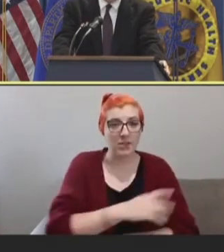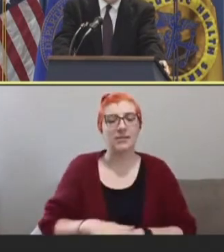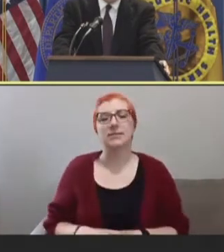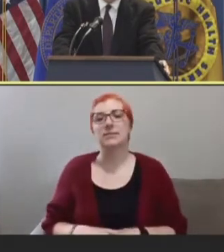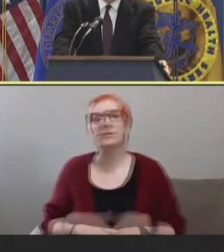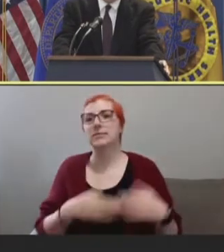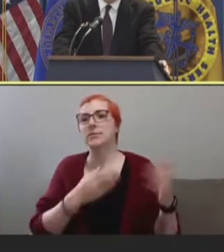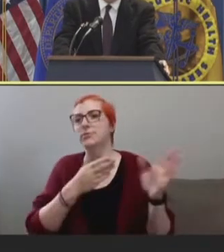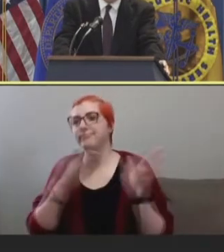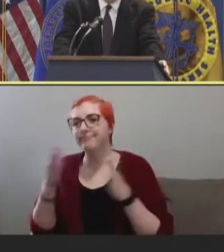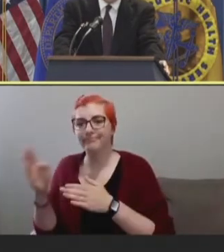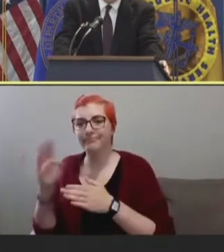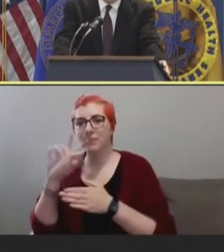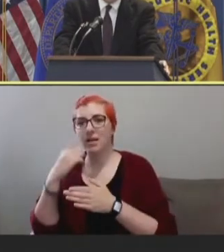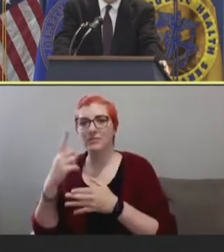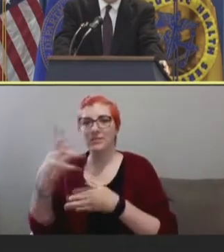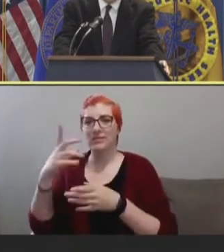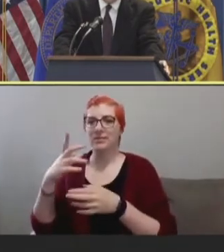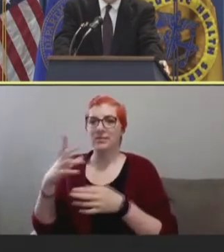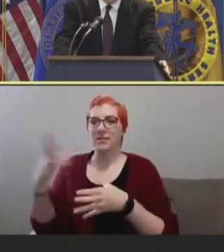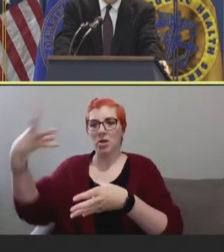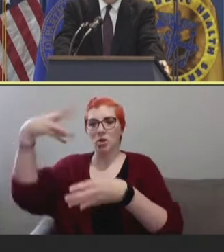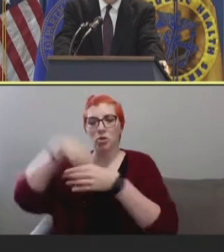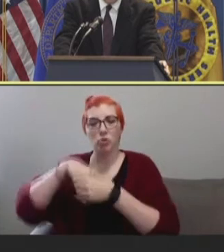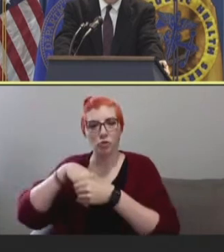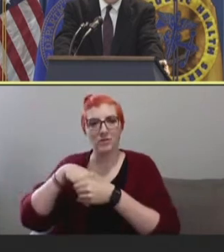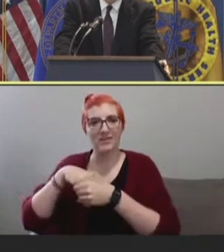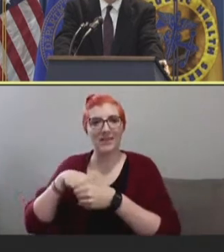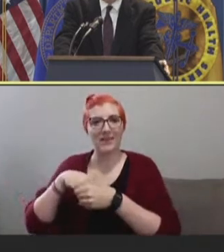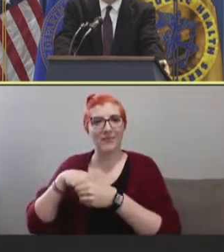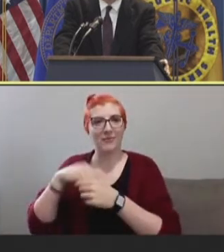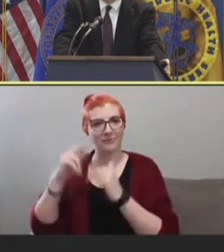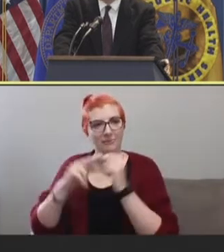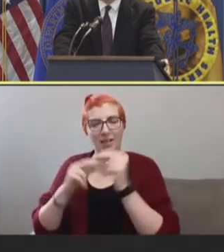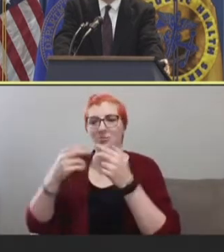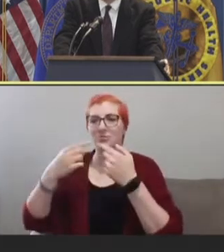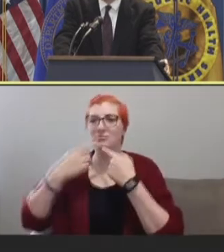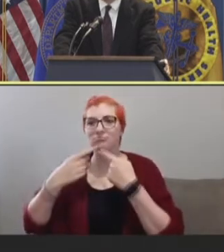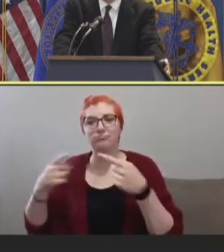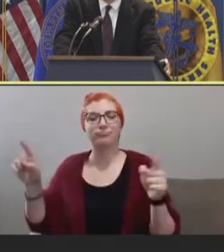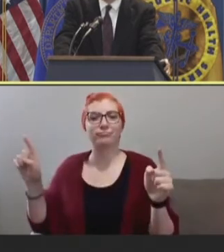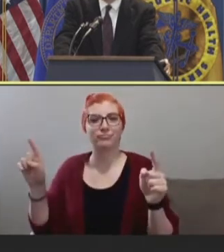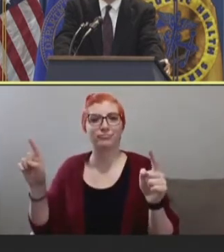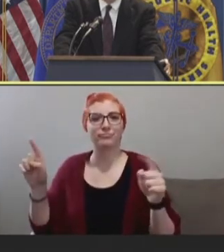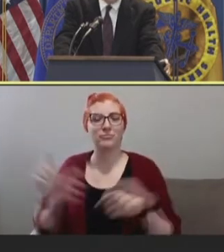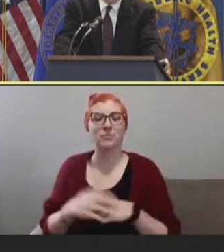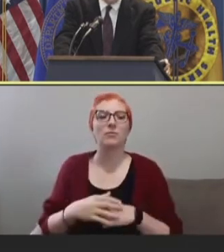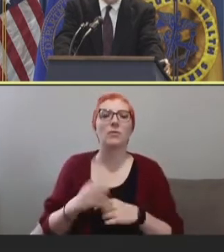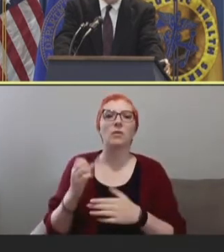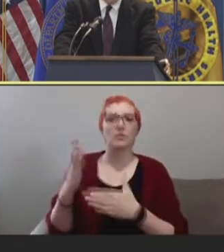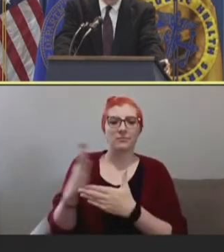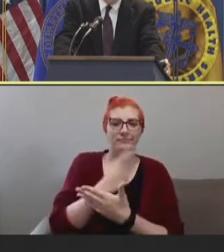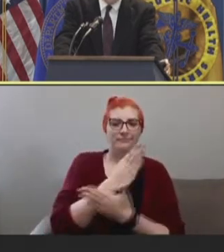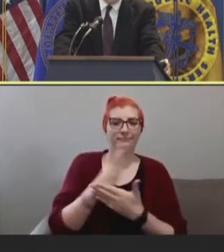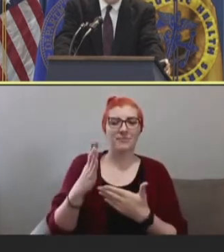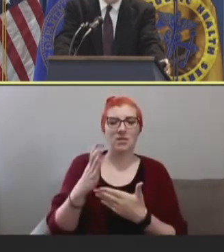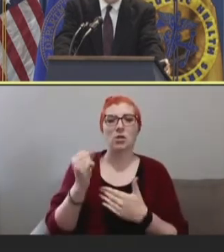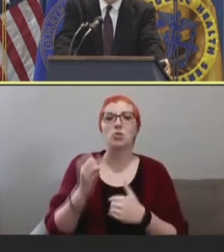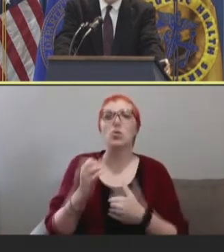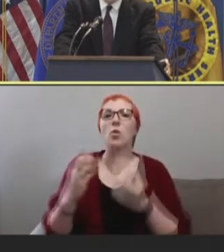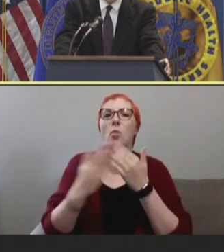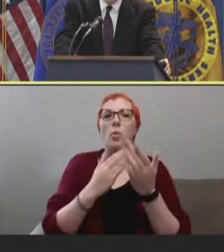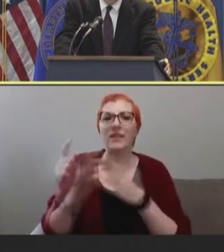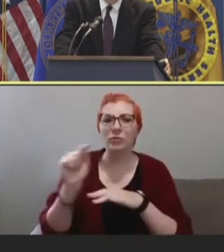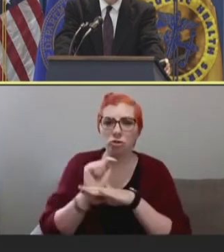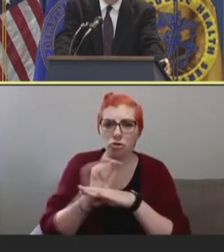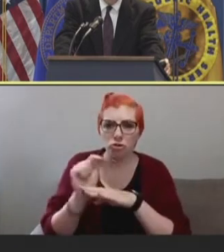publicly naming inclusive facilities. And once again, as we mentioned with the first one, whatever training is put